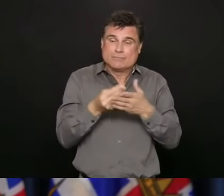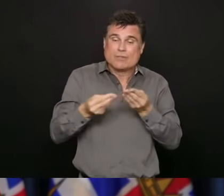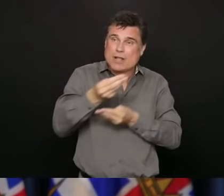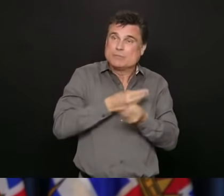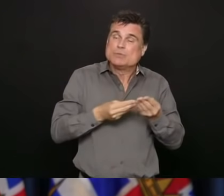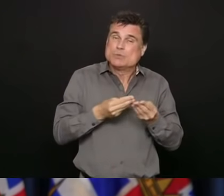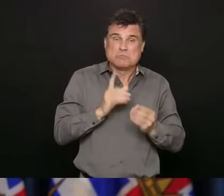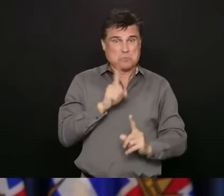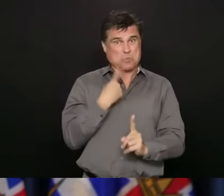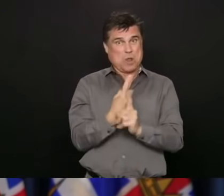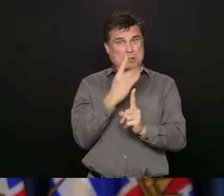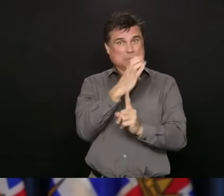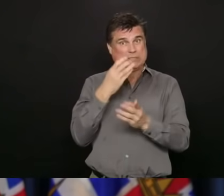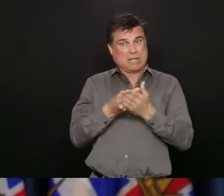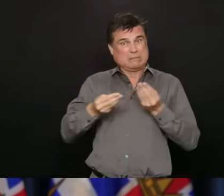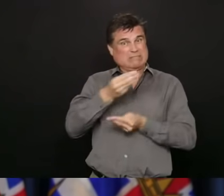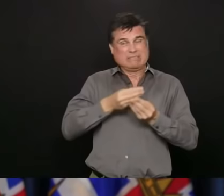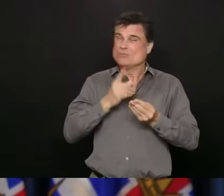from Binder Sajan.